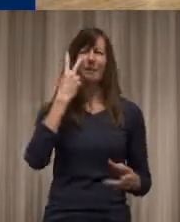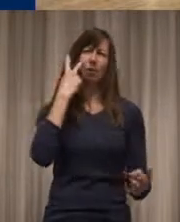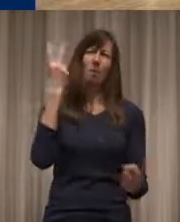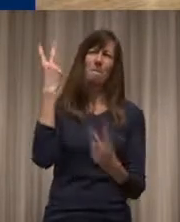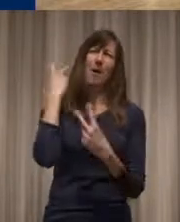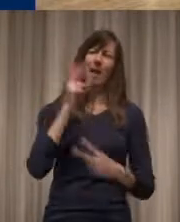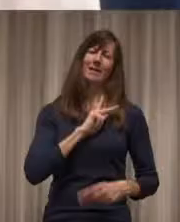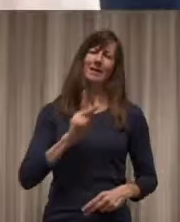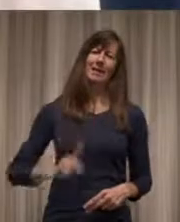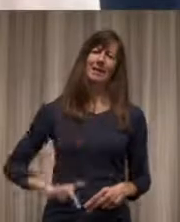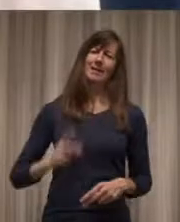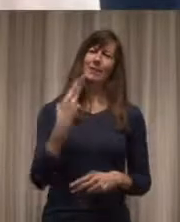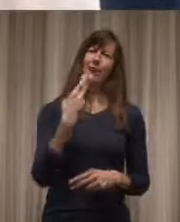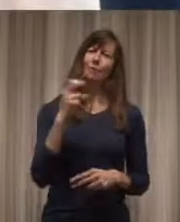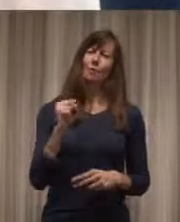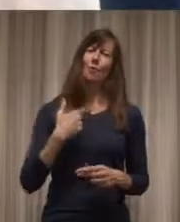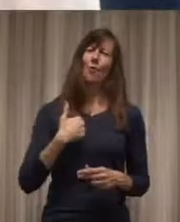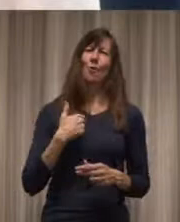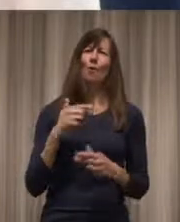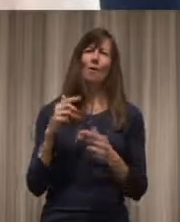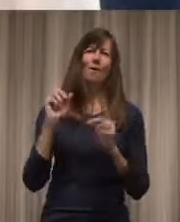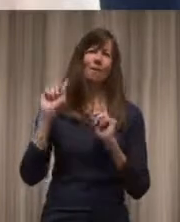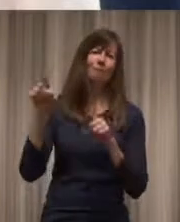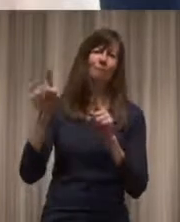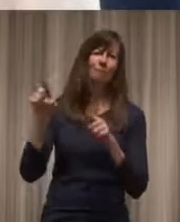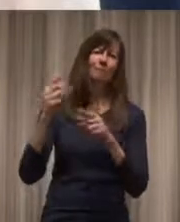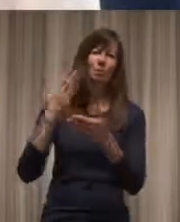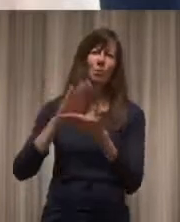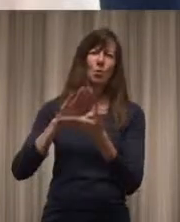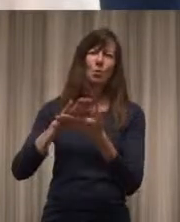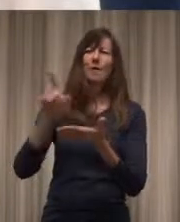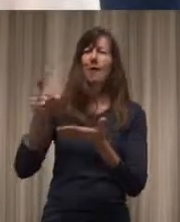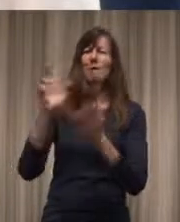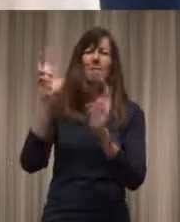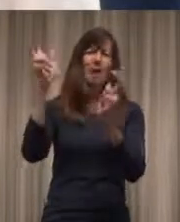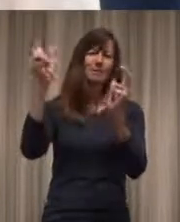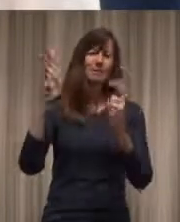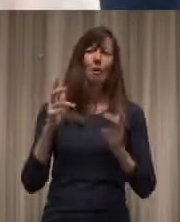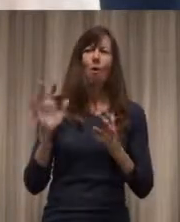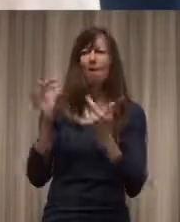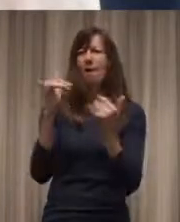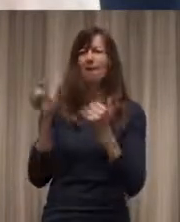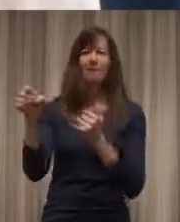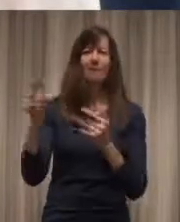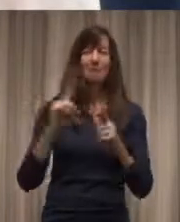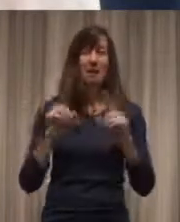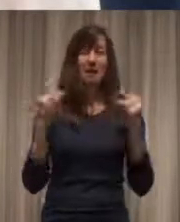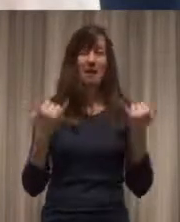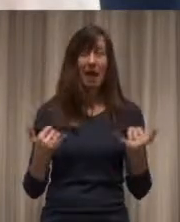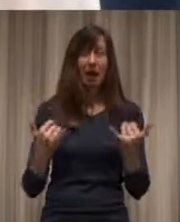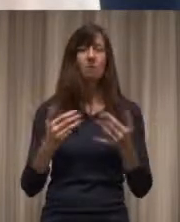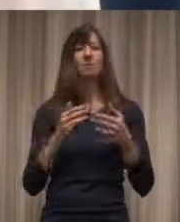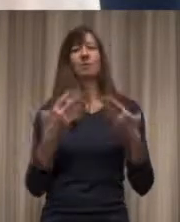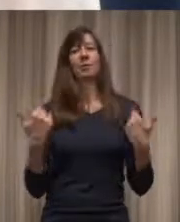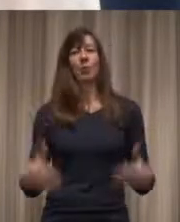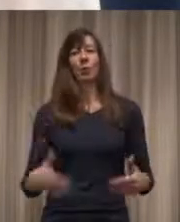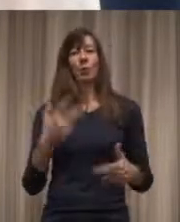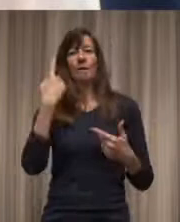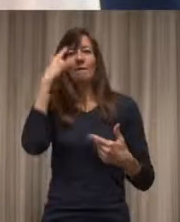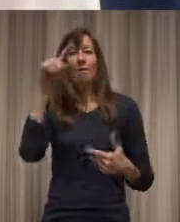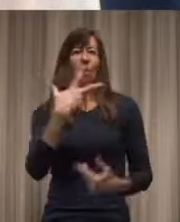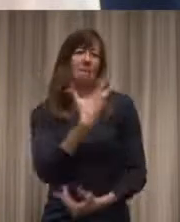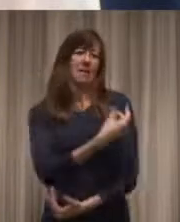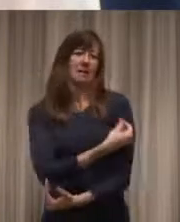for this. But we improvise, and we are making this happen. And I want to really thank Dr. Padalino and the school